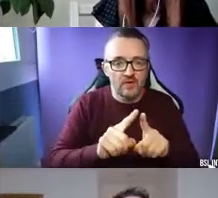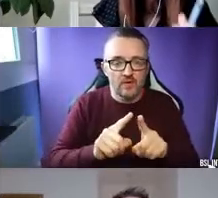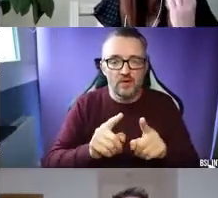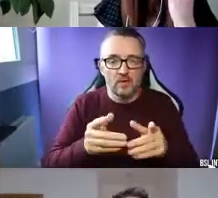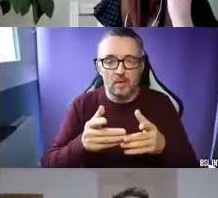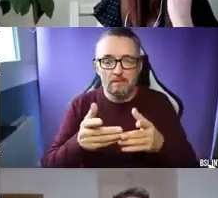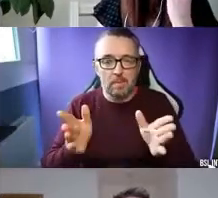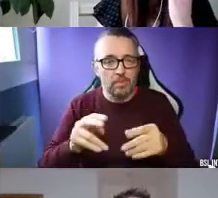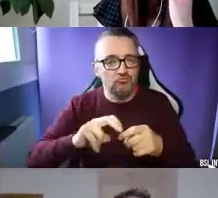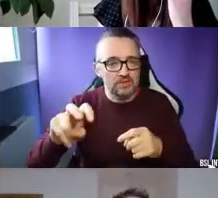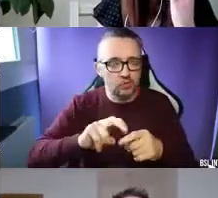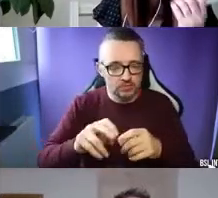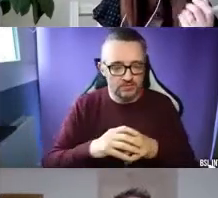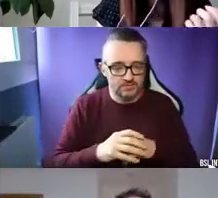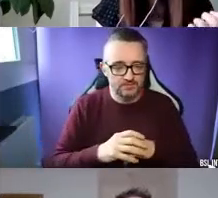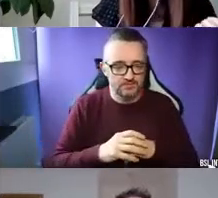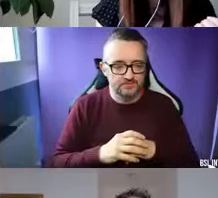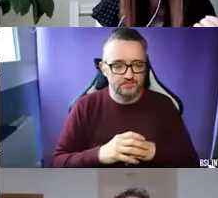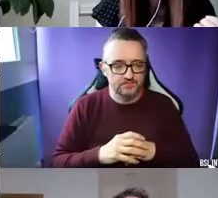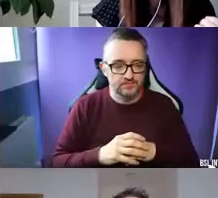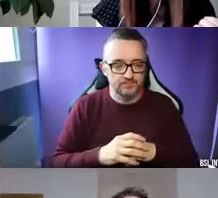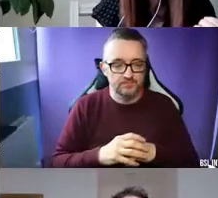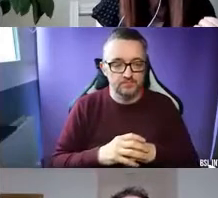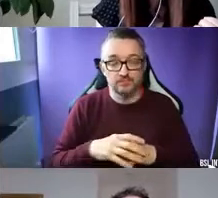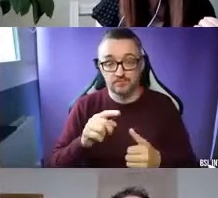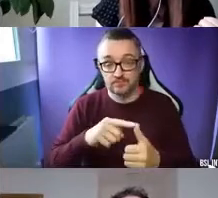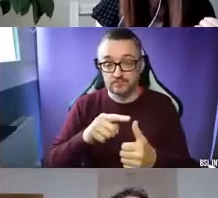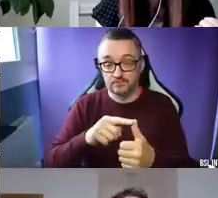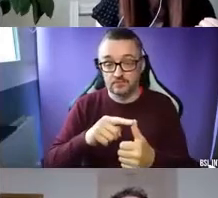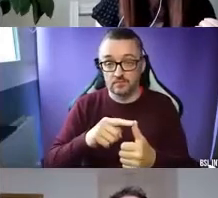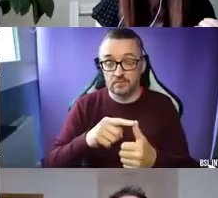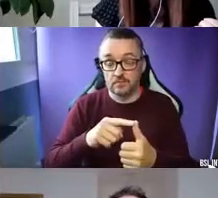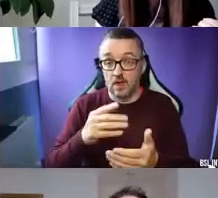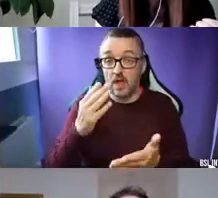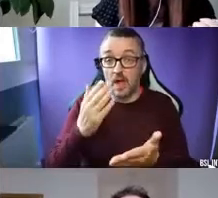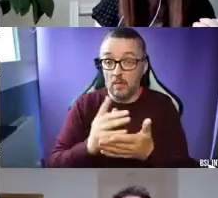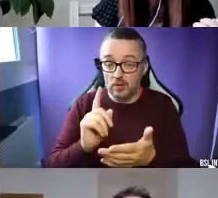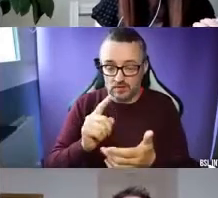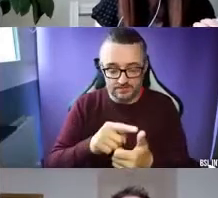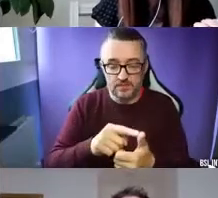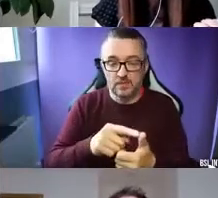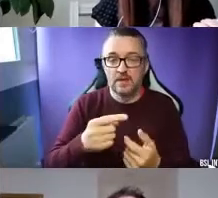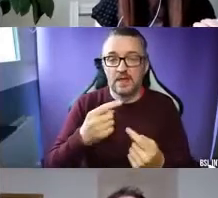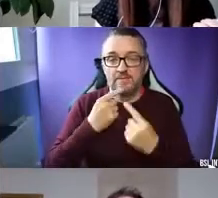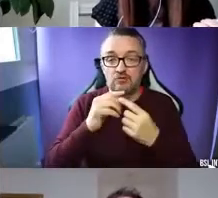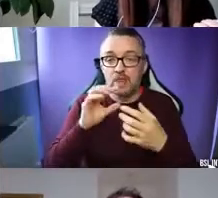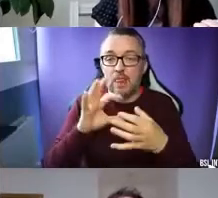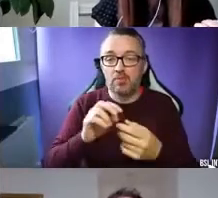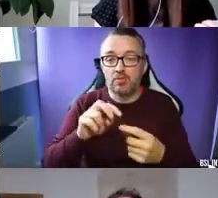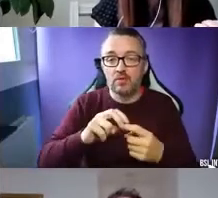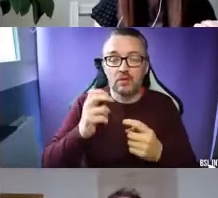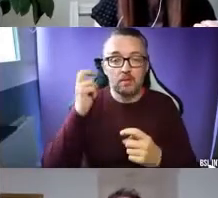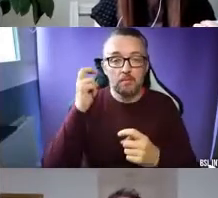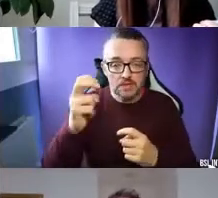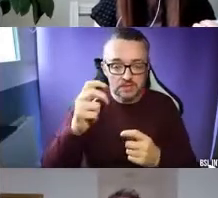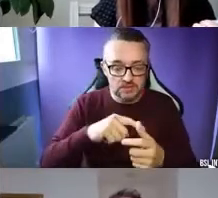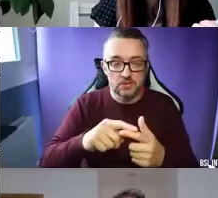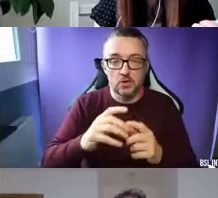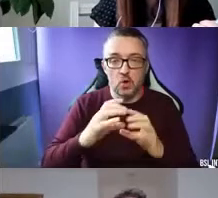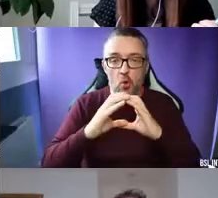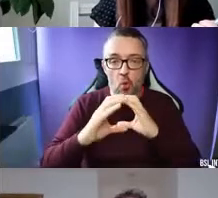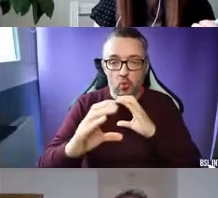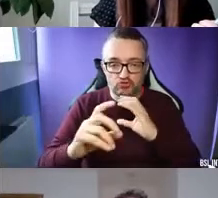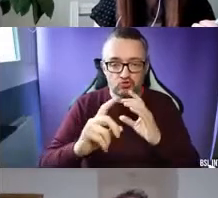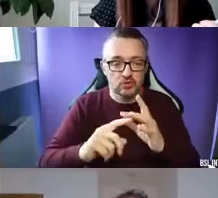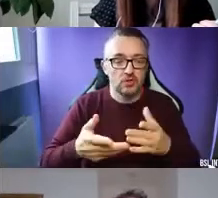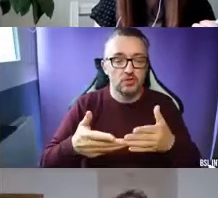transport modes. This means, in practice, we provide information on buses, coaches, trains,